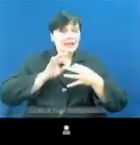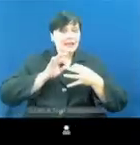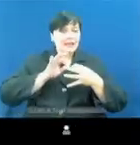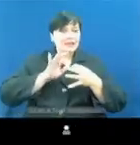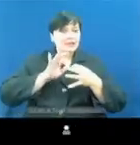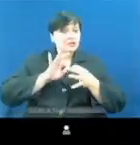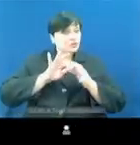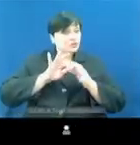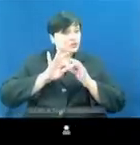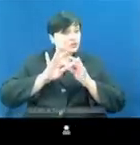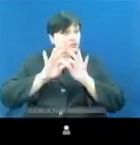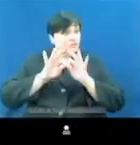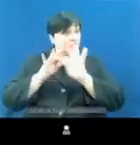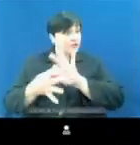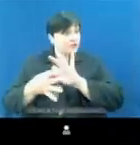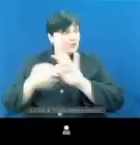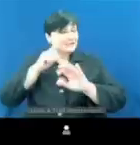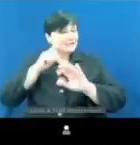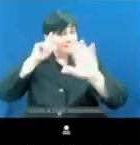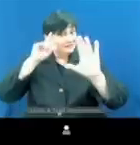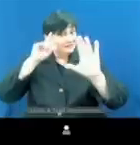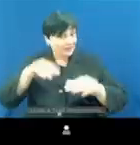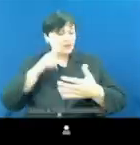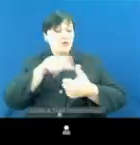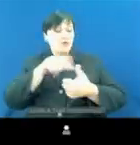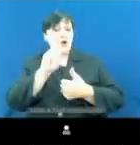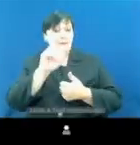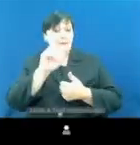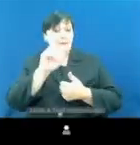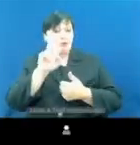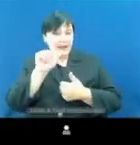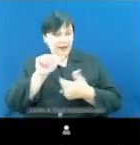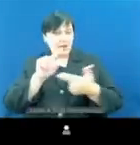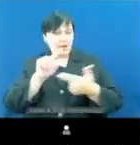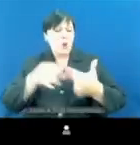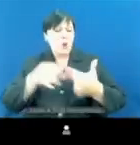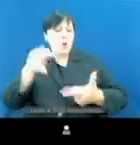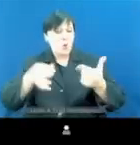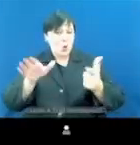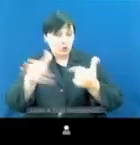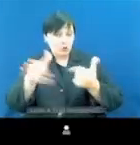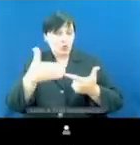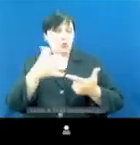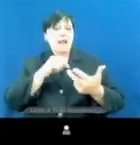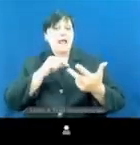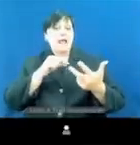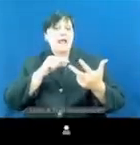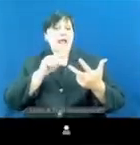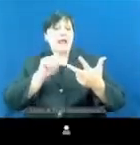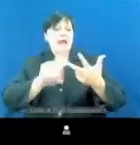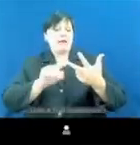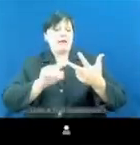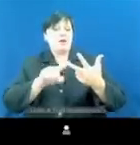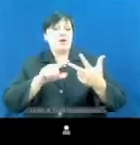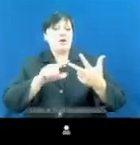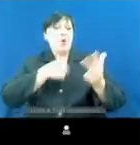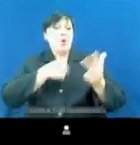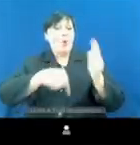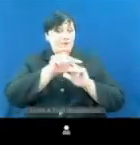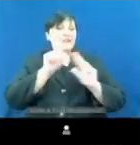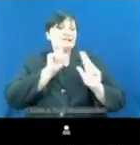warnings, the courtroom scene, and qualifying the deaf interpreter. That transliteration is